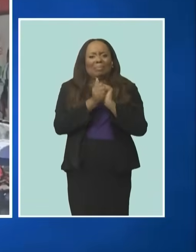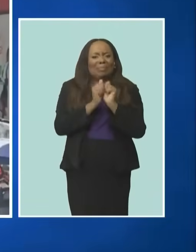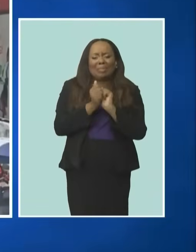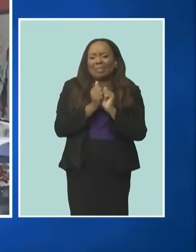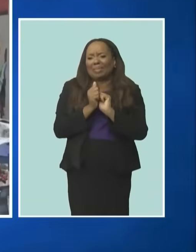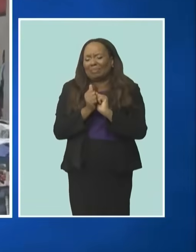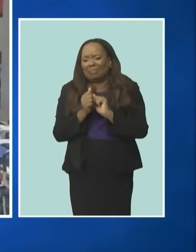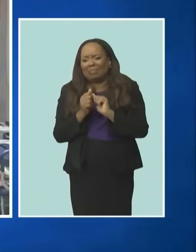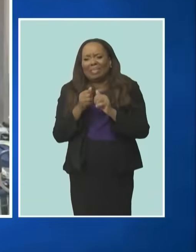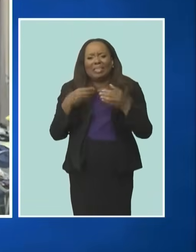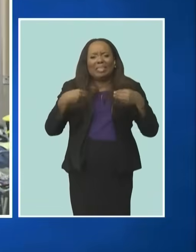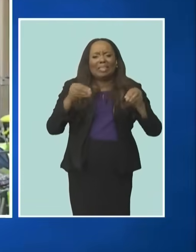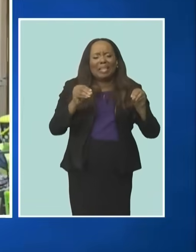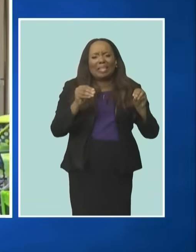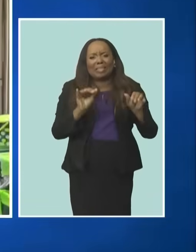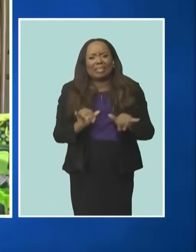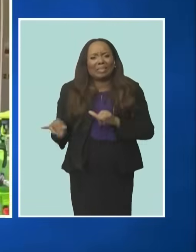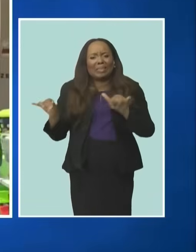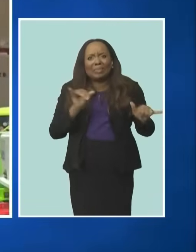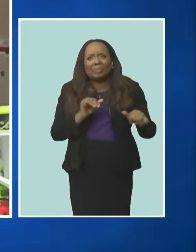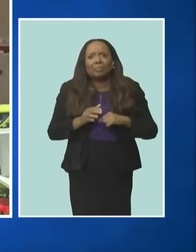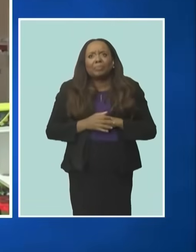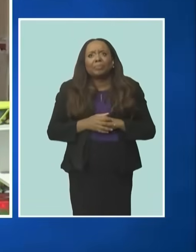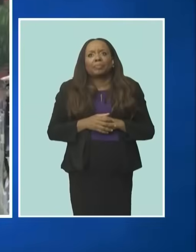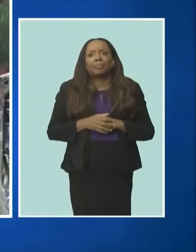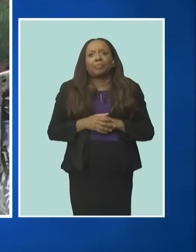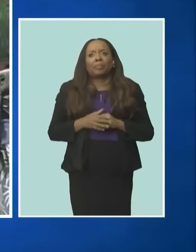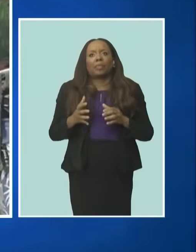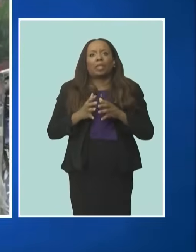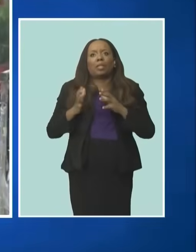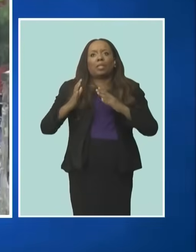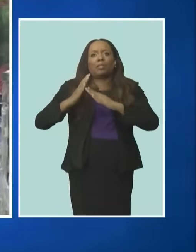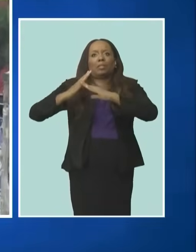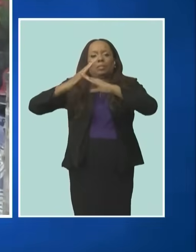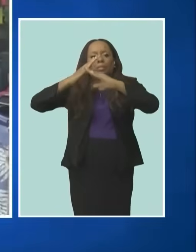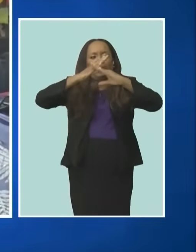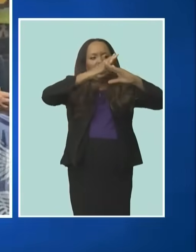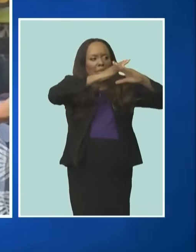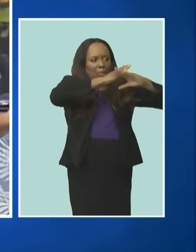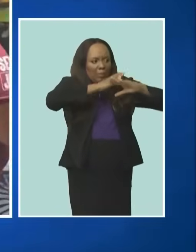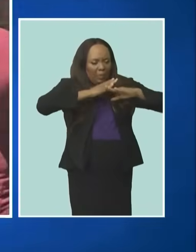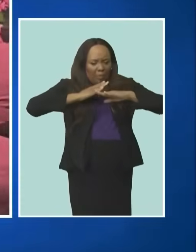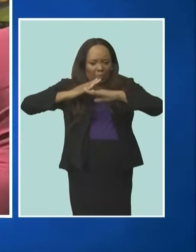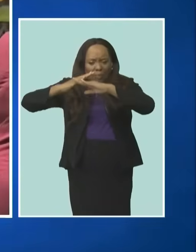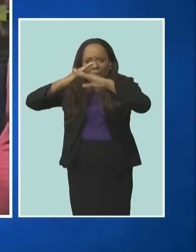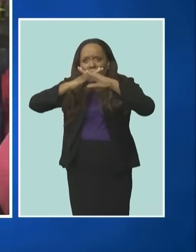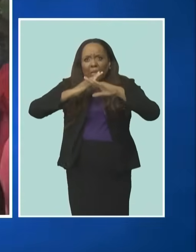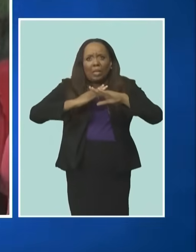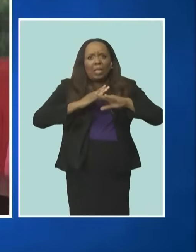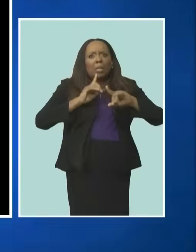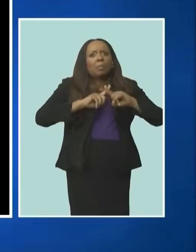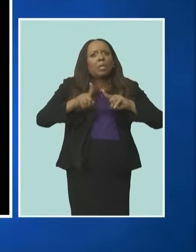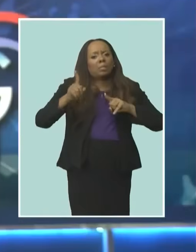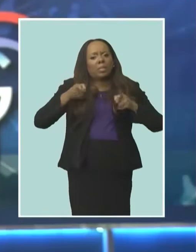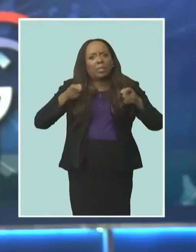We also observed that a number of fire hydrants were obstructed, which were addressed on the spot.